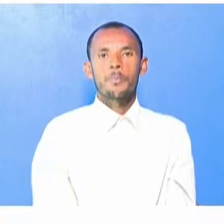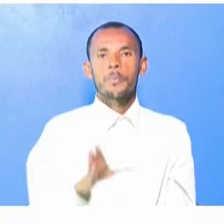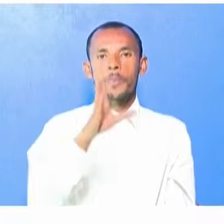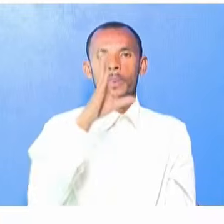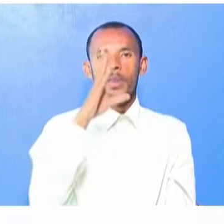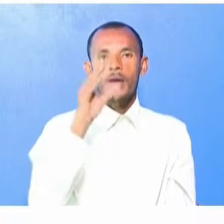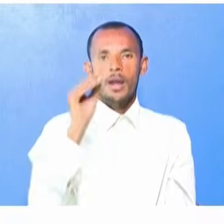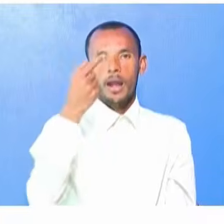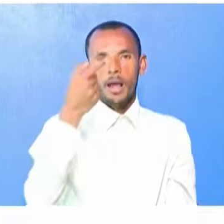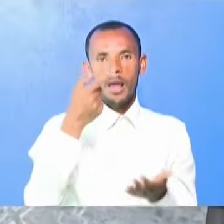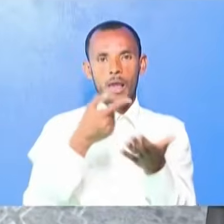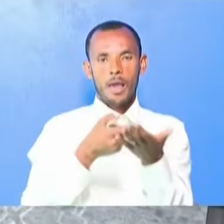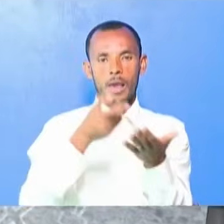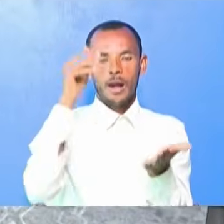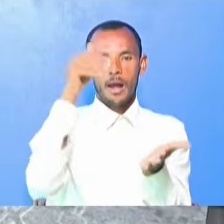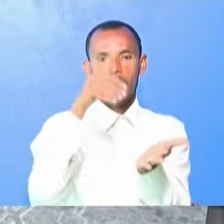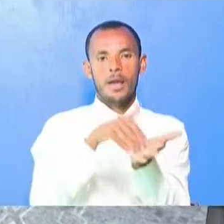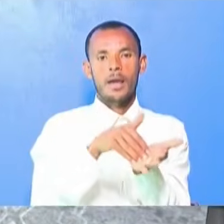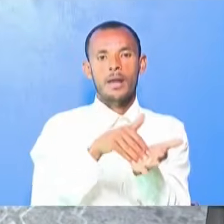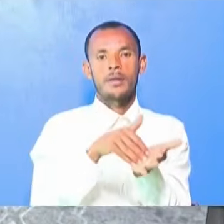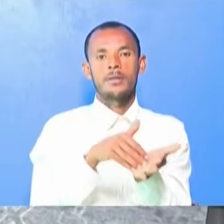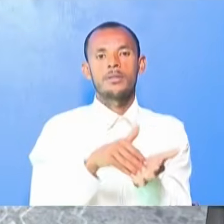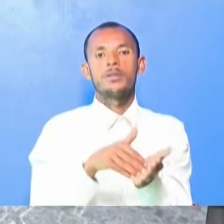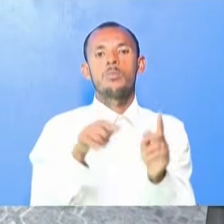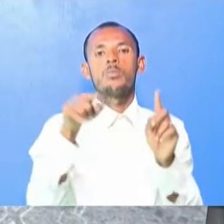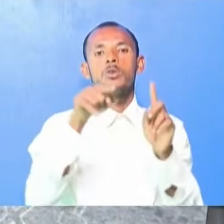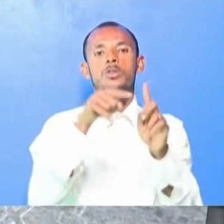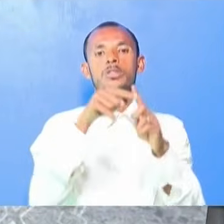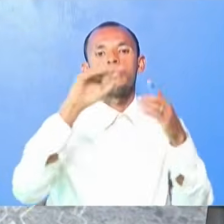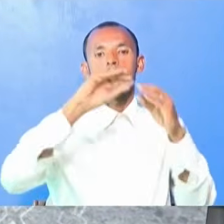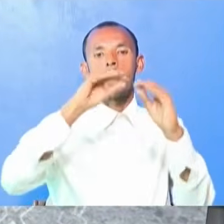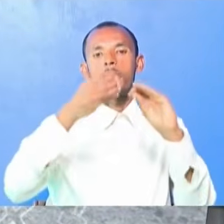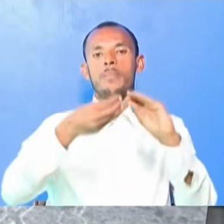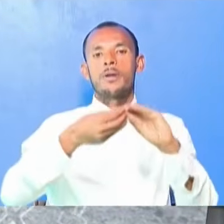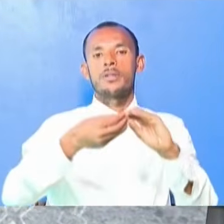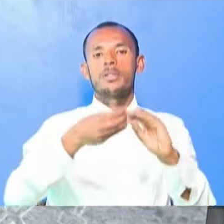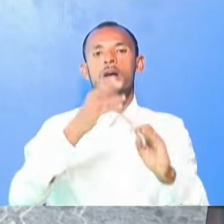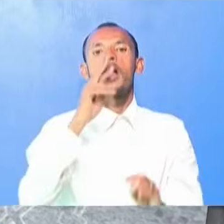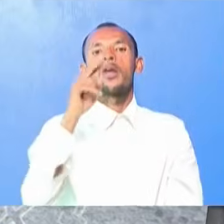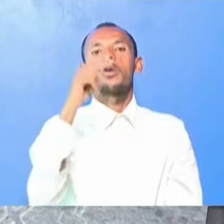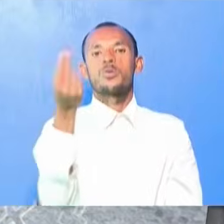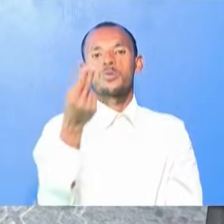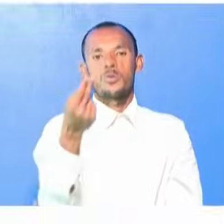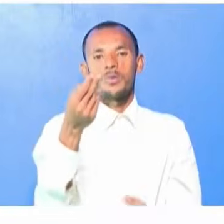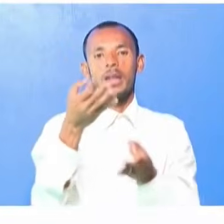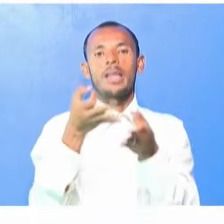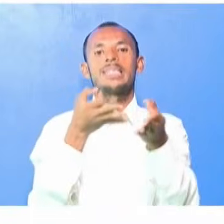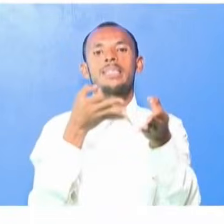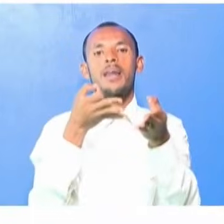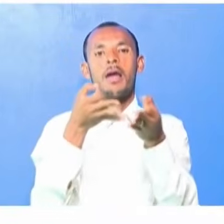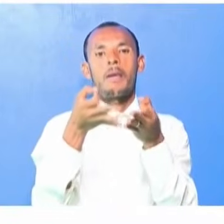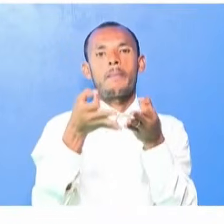And here again, positive numbers are used to describe